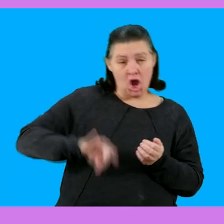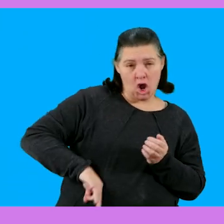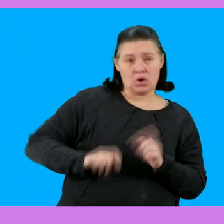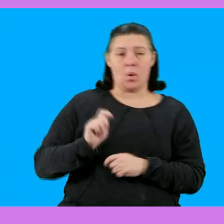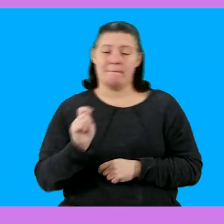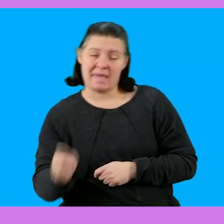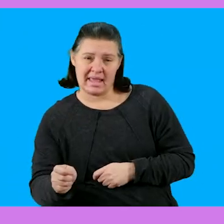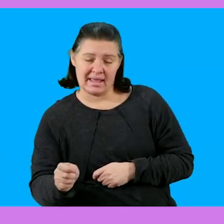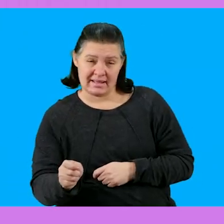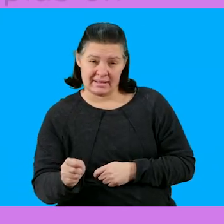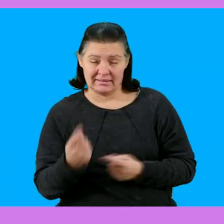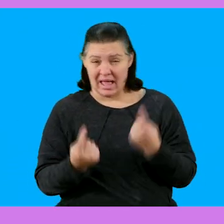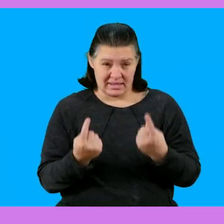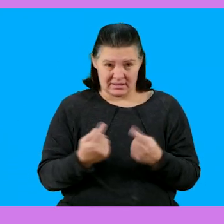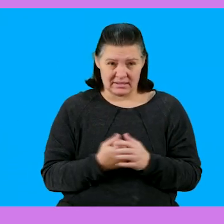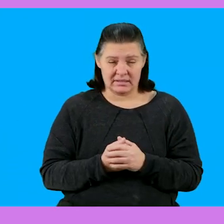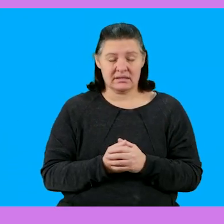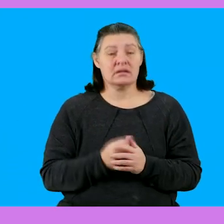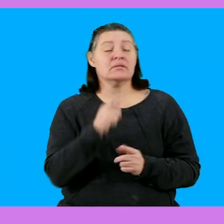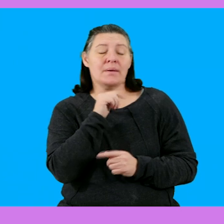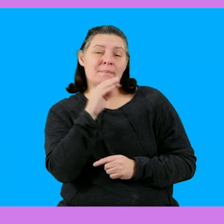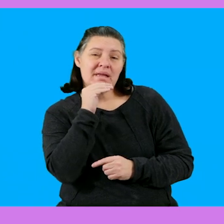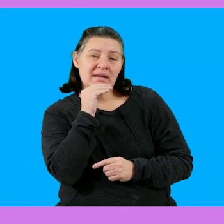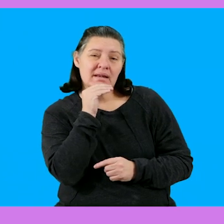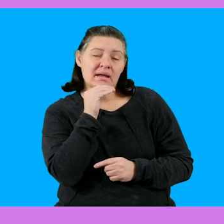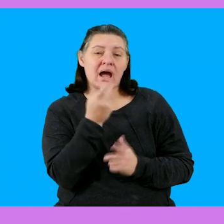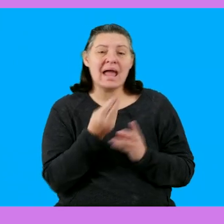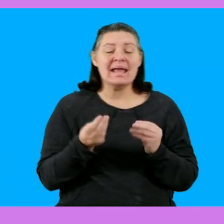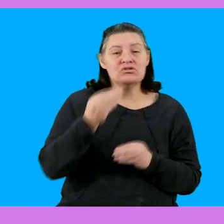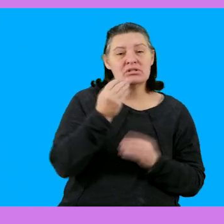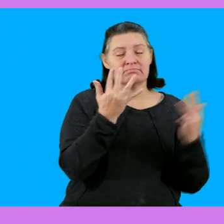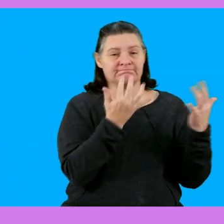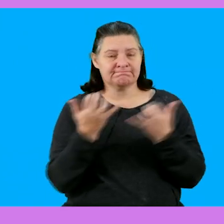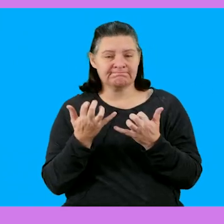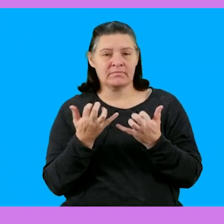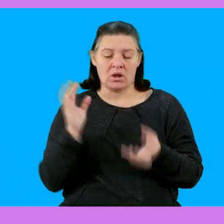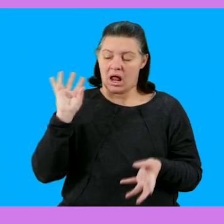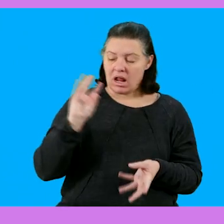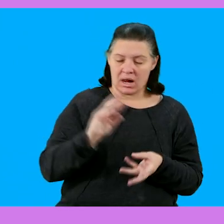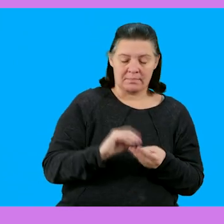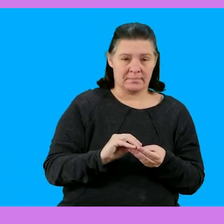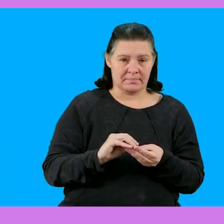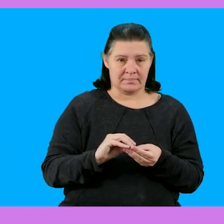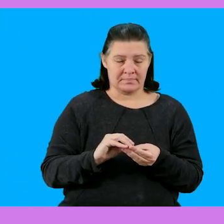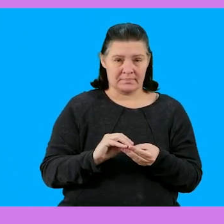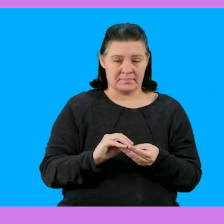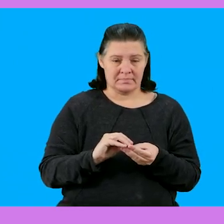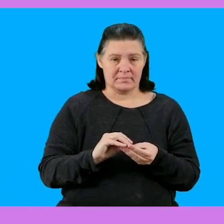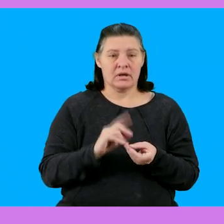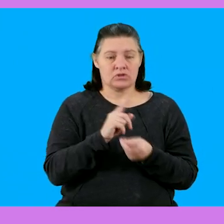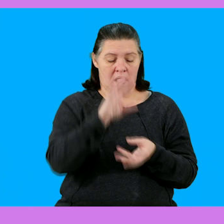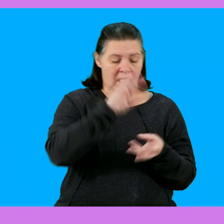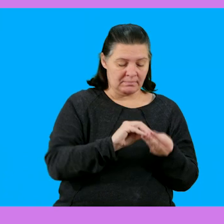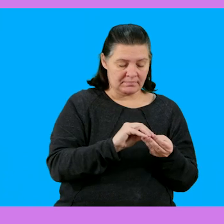earned, okay, on an investment. Then, in other words, it's interest calculated on the accumulated, very important to know